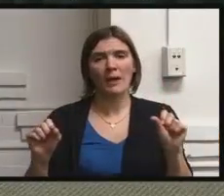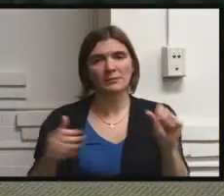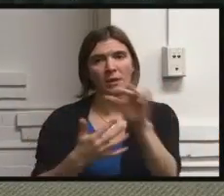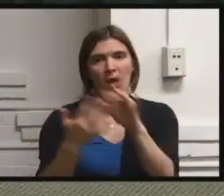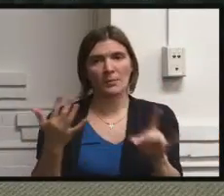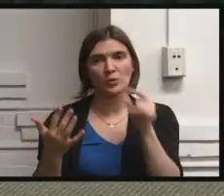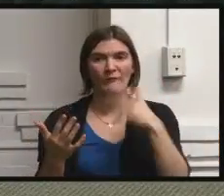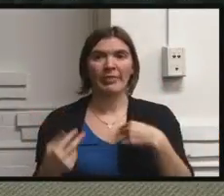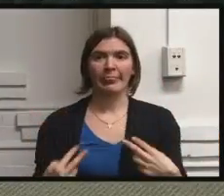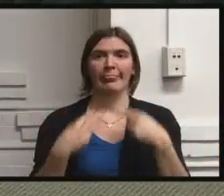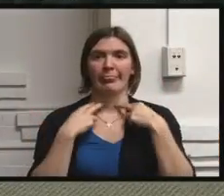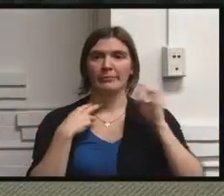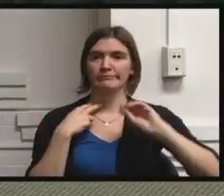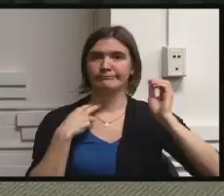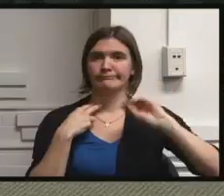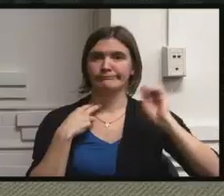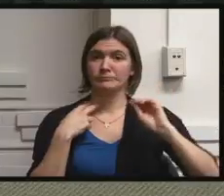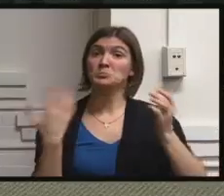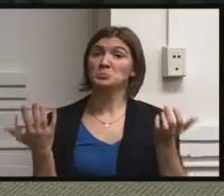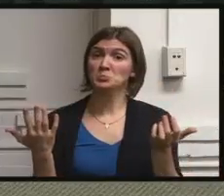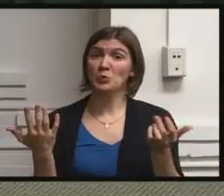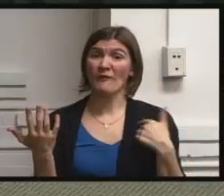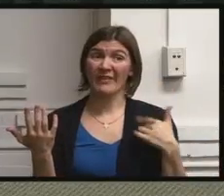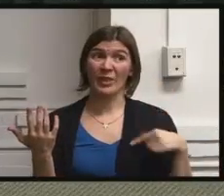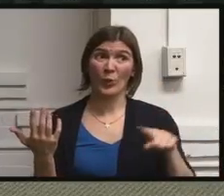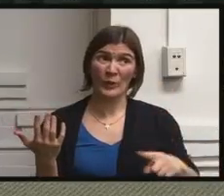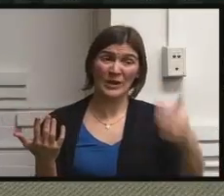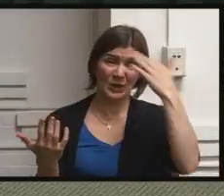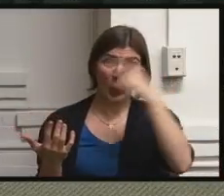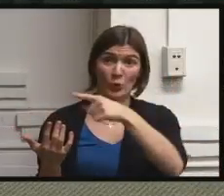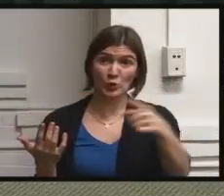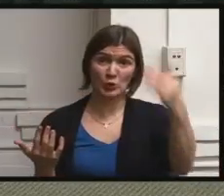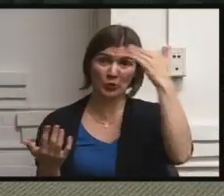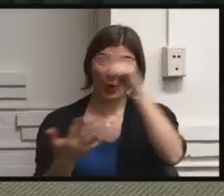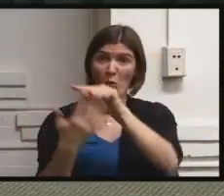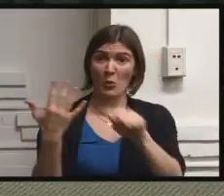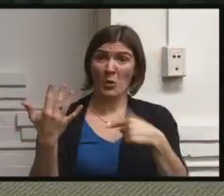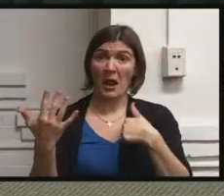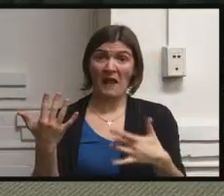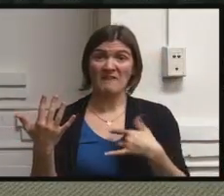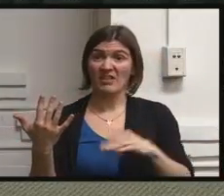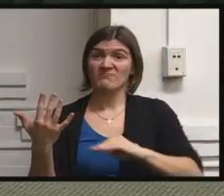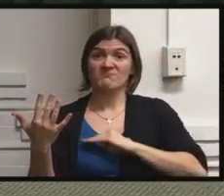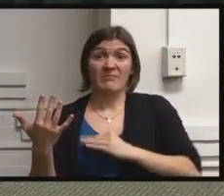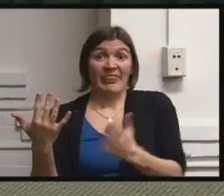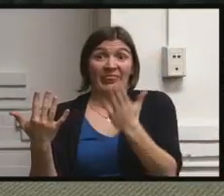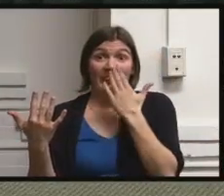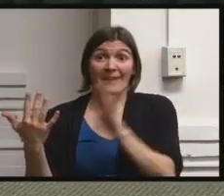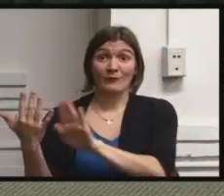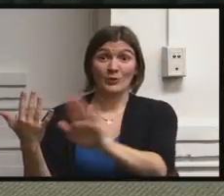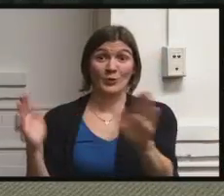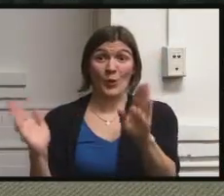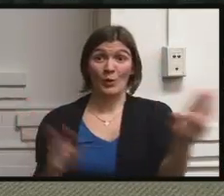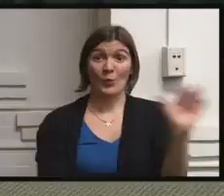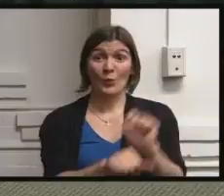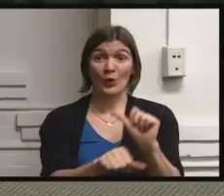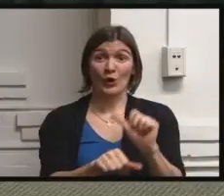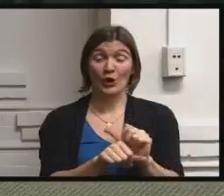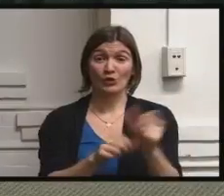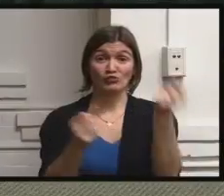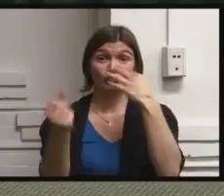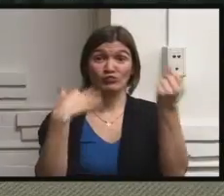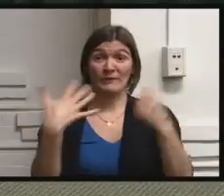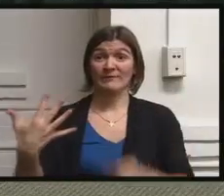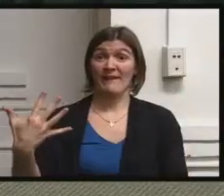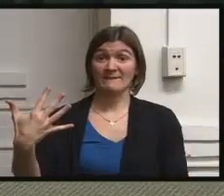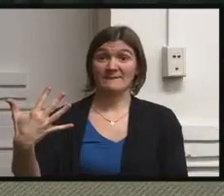the options that have been laid out before the board and before the town. So my answer to that is thank you for that preparation, and I don't think I